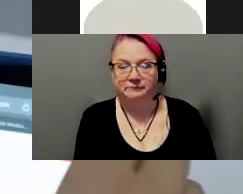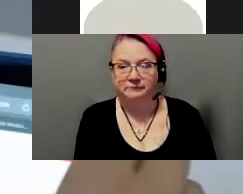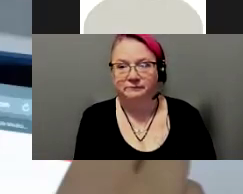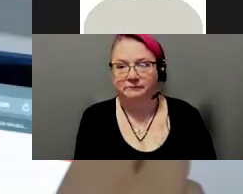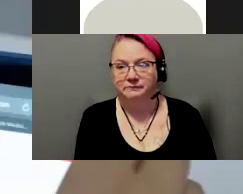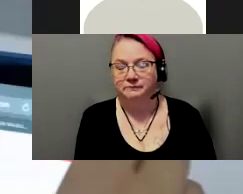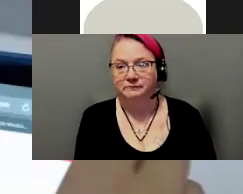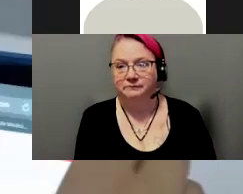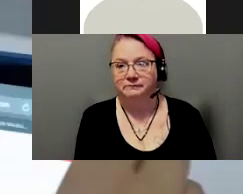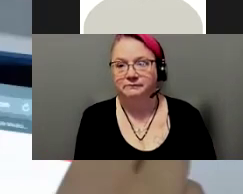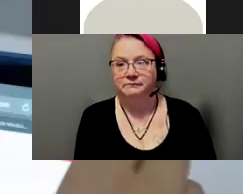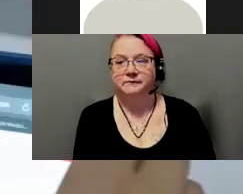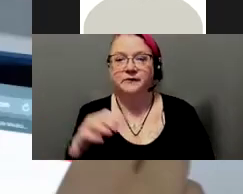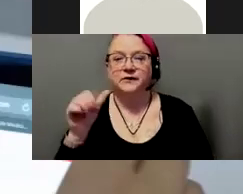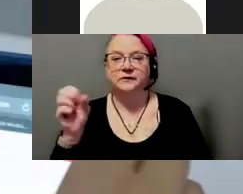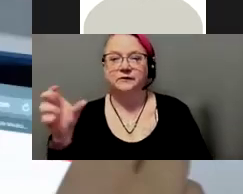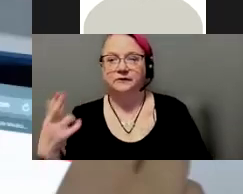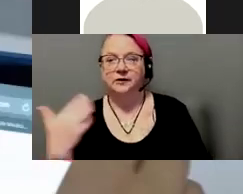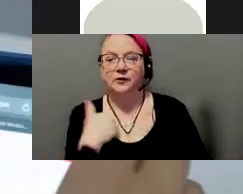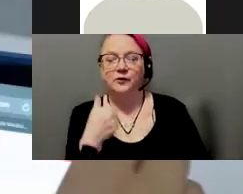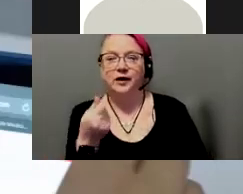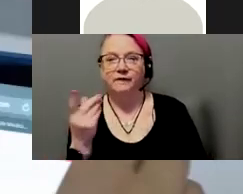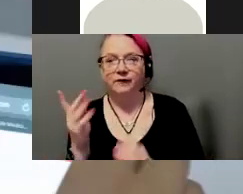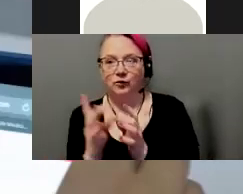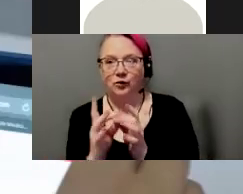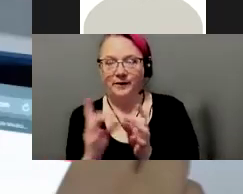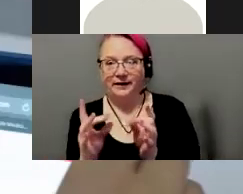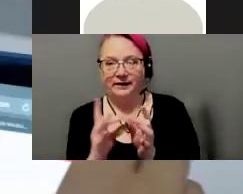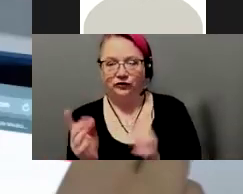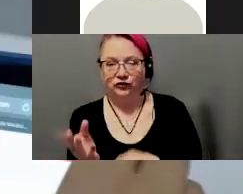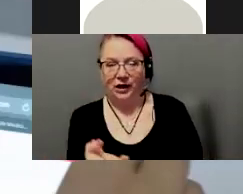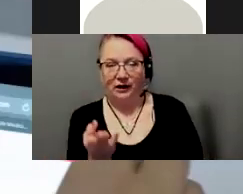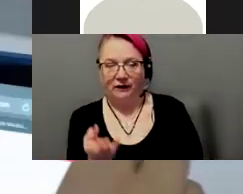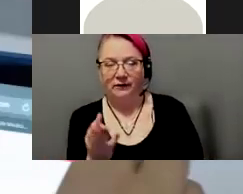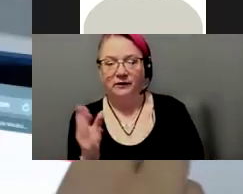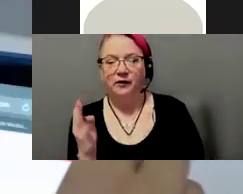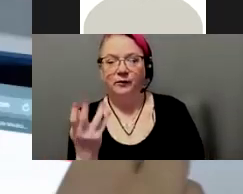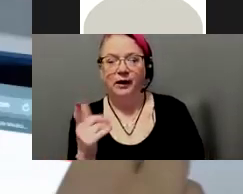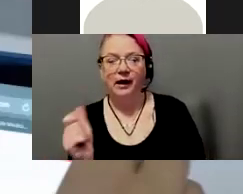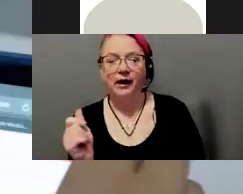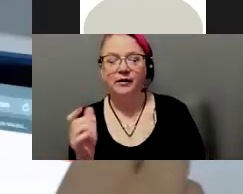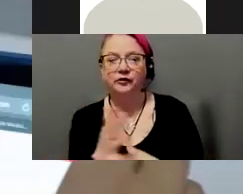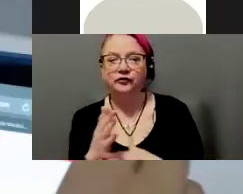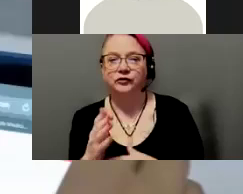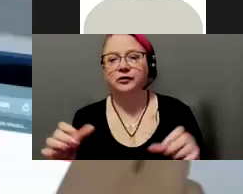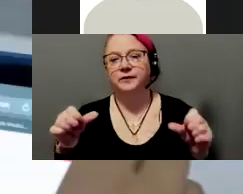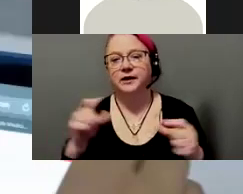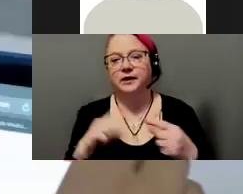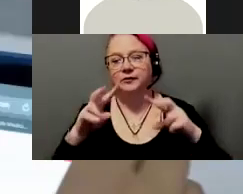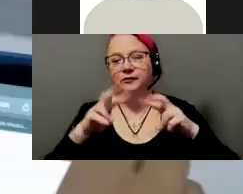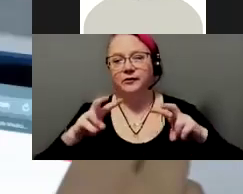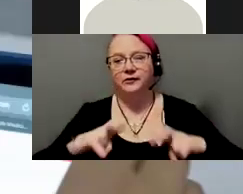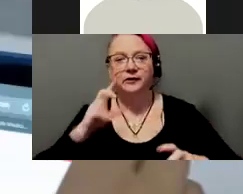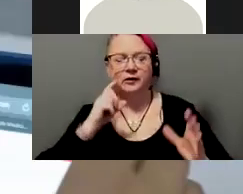This is Sarah. We've got a couple things coming in the chat, Megan. So Michaela shared being able to assess and tell if images